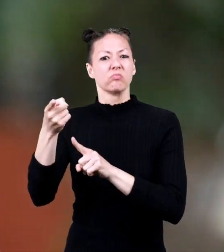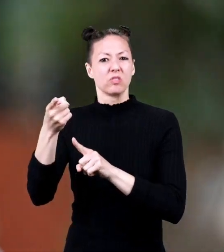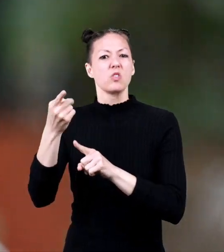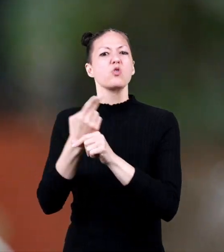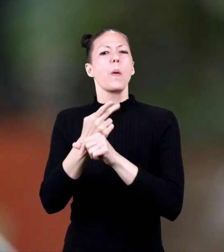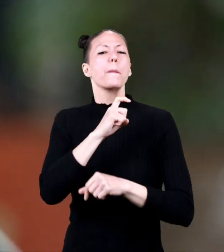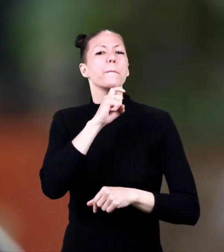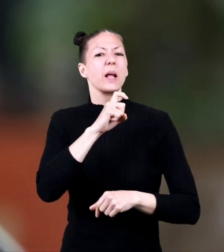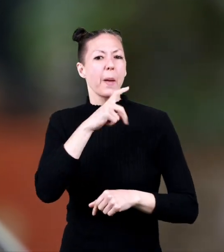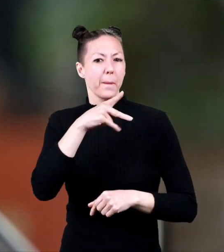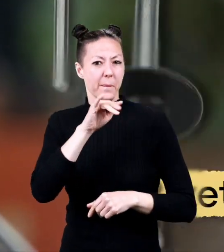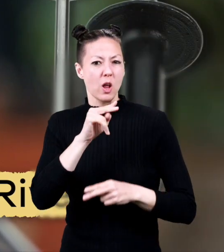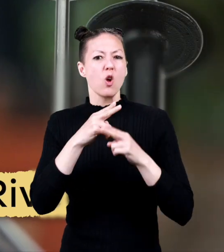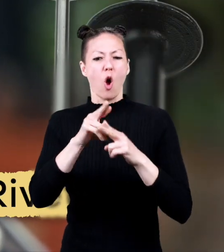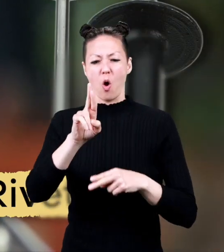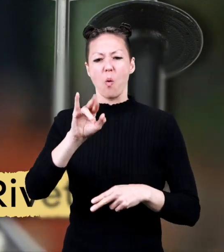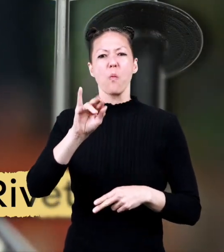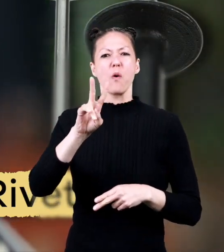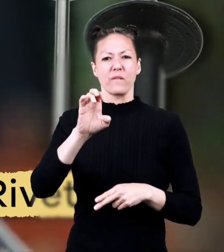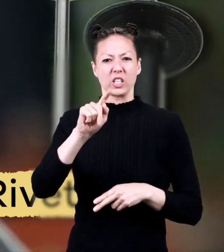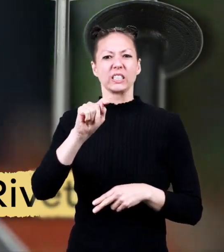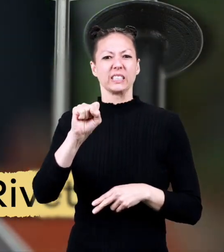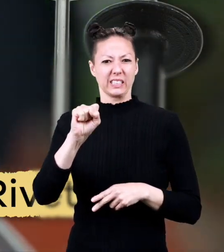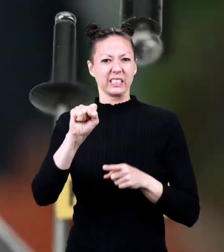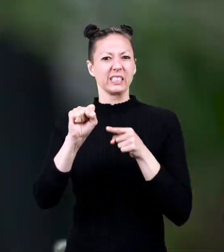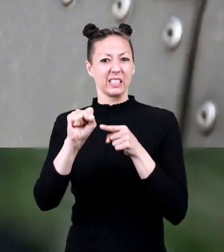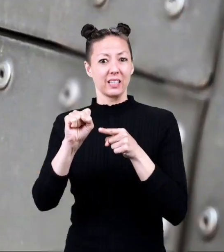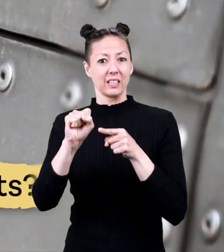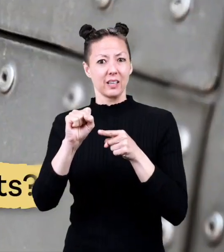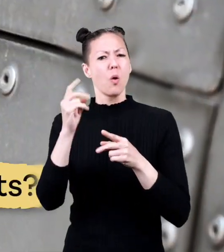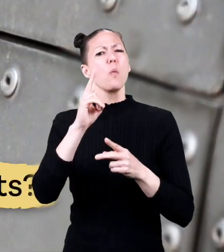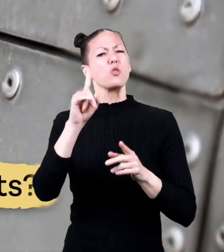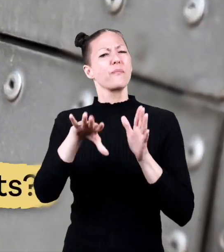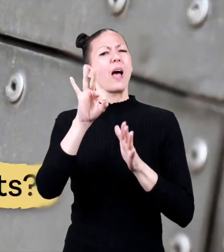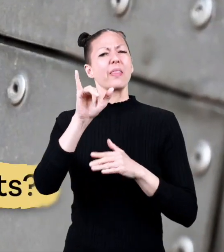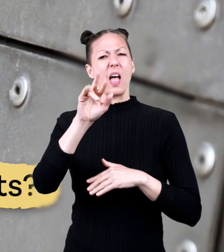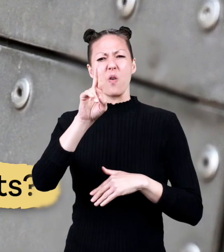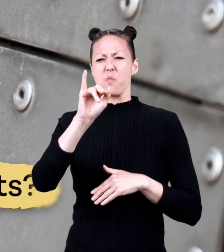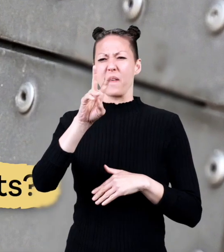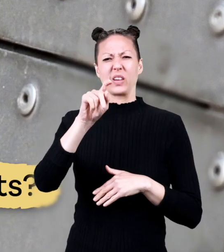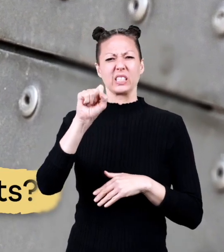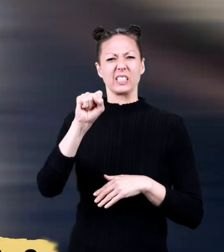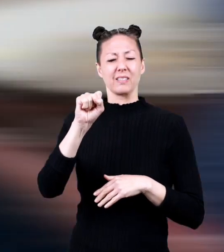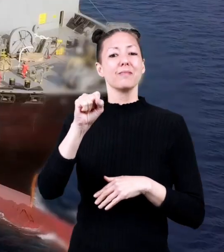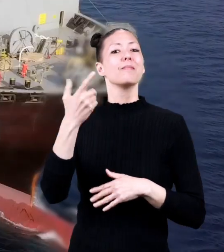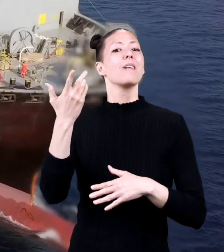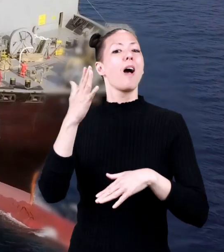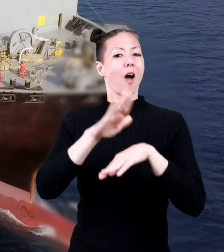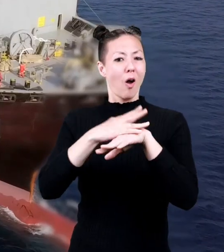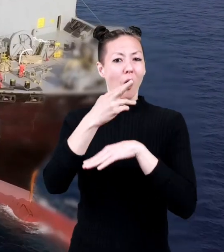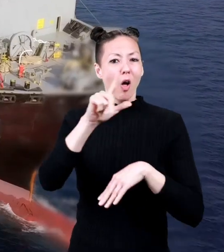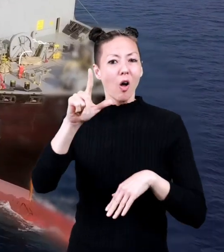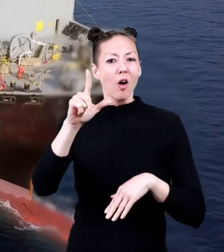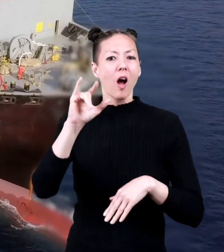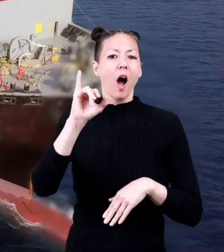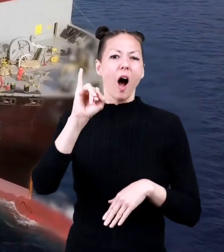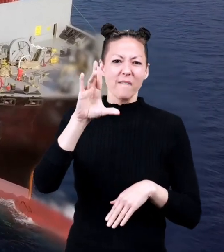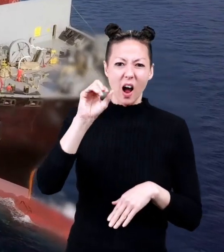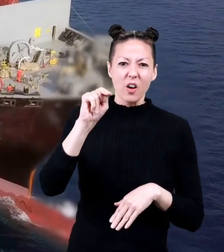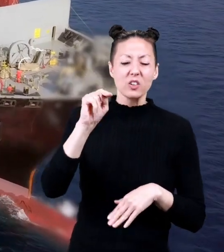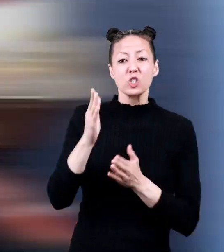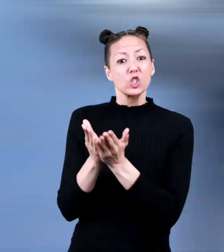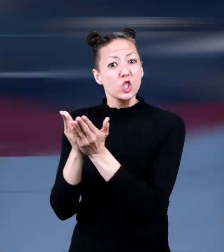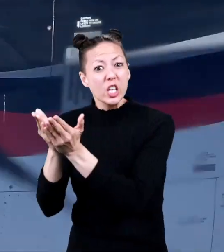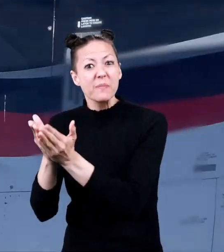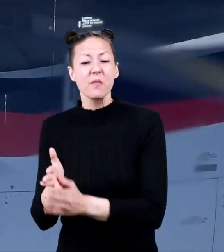secure things using metal pins called rivets. Where can you find rivets? On the hulls of iron